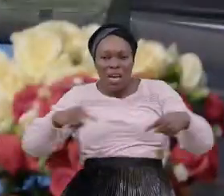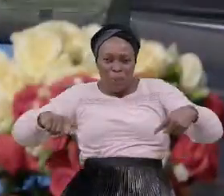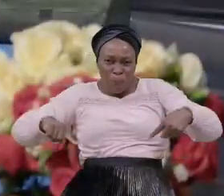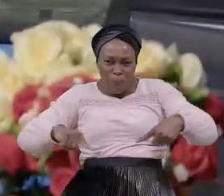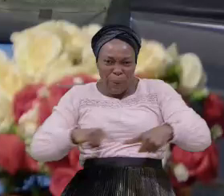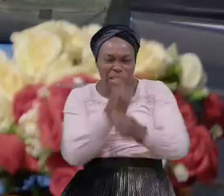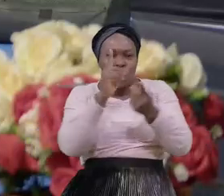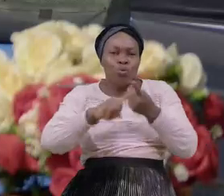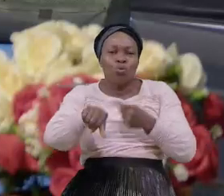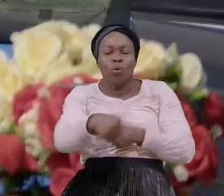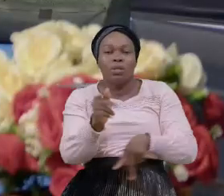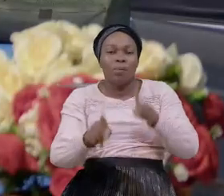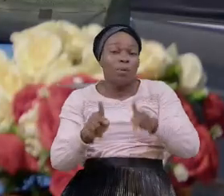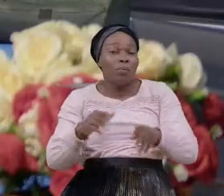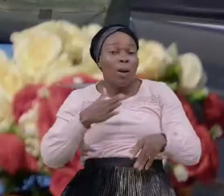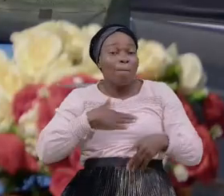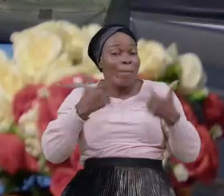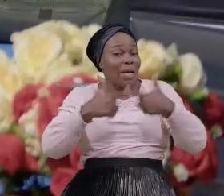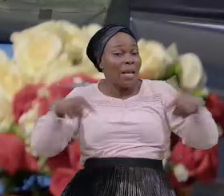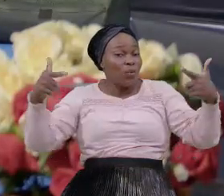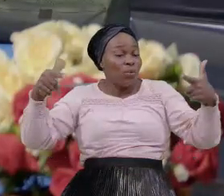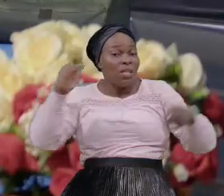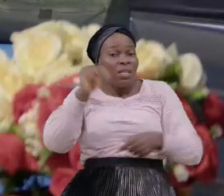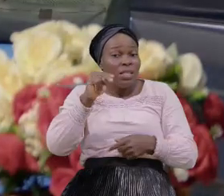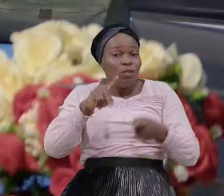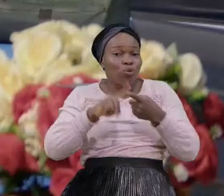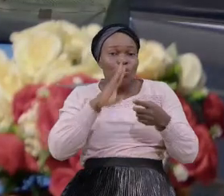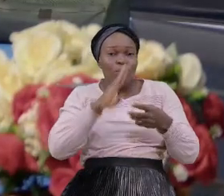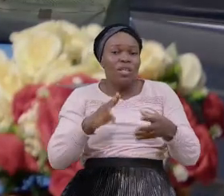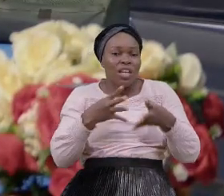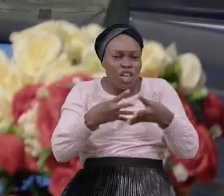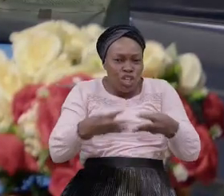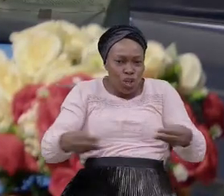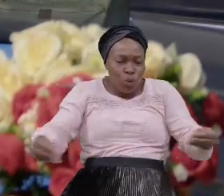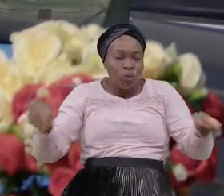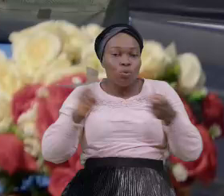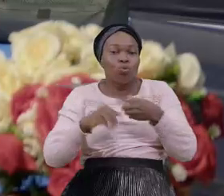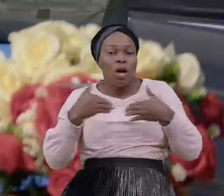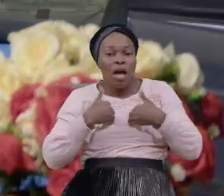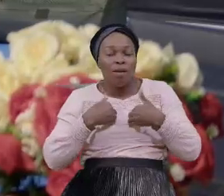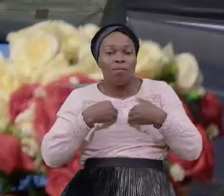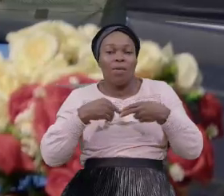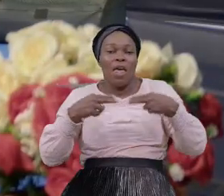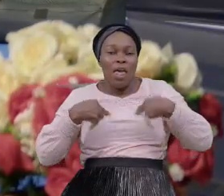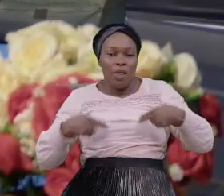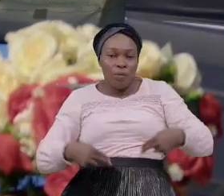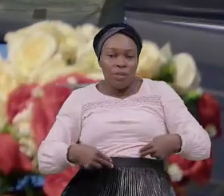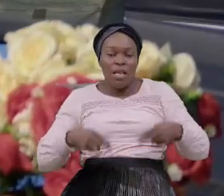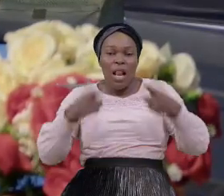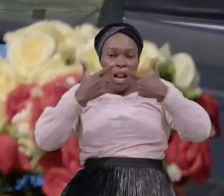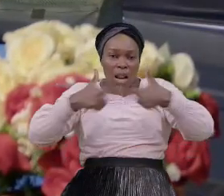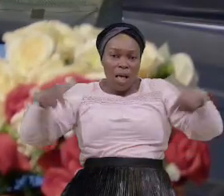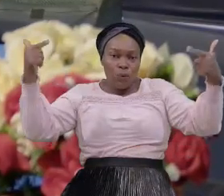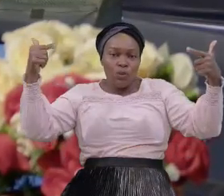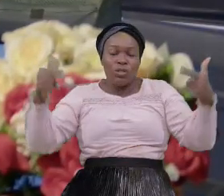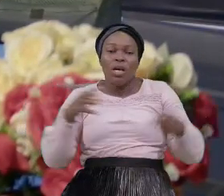to be cured, so that I have a healthy language. In short, every part of